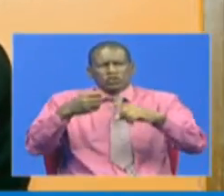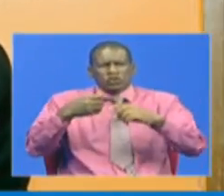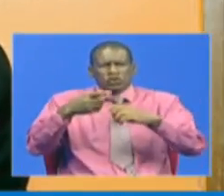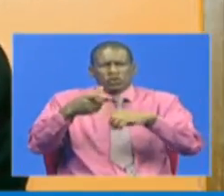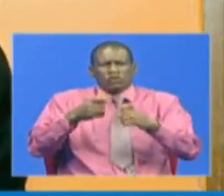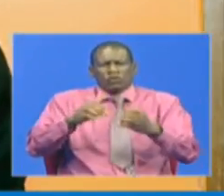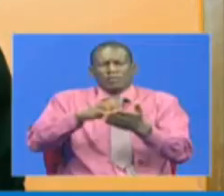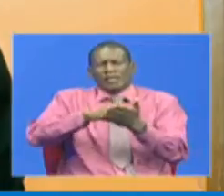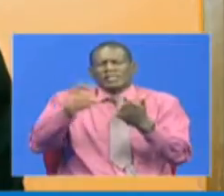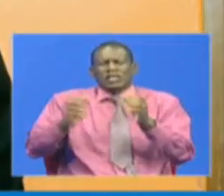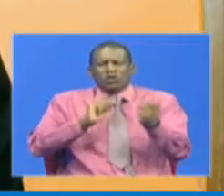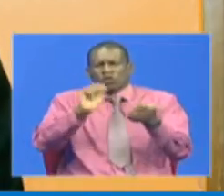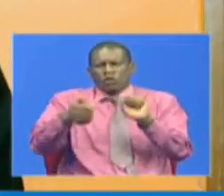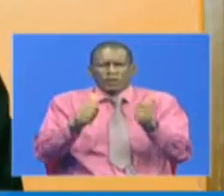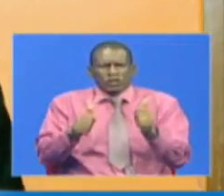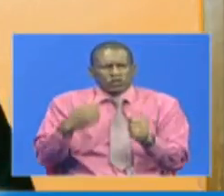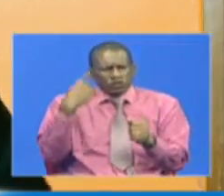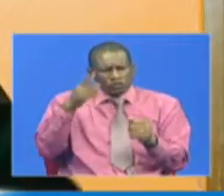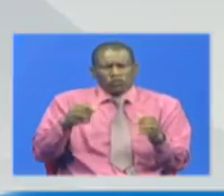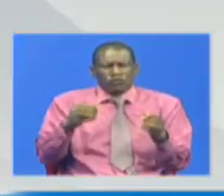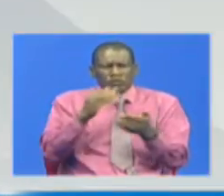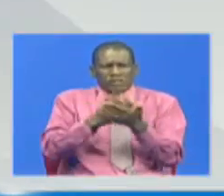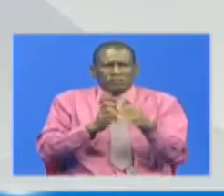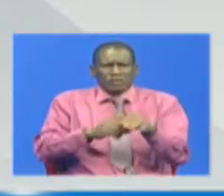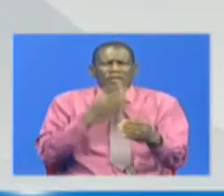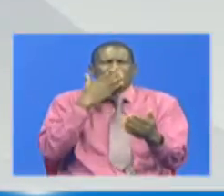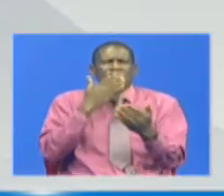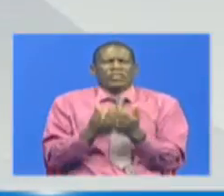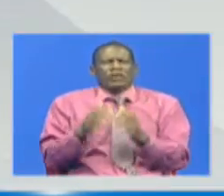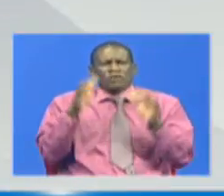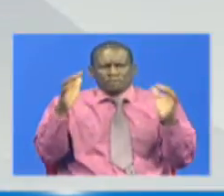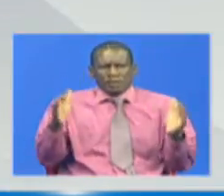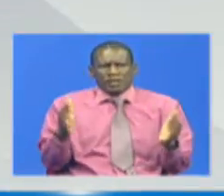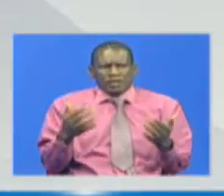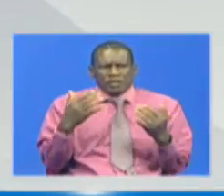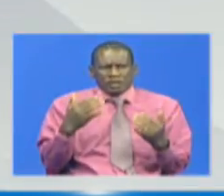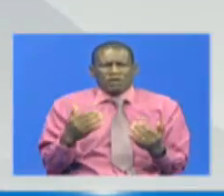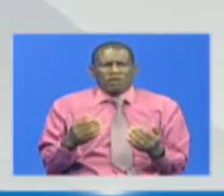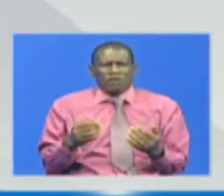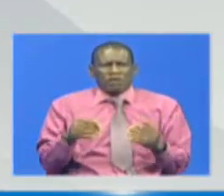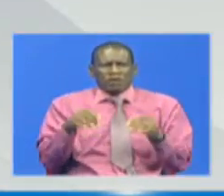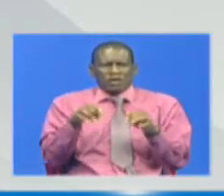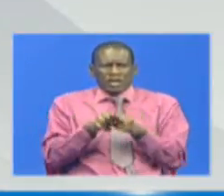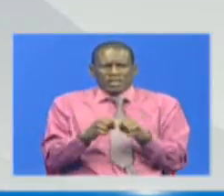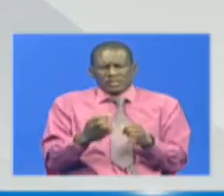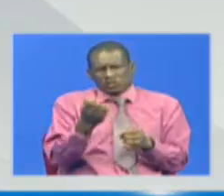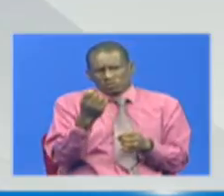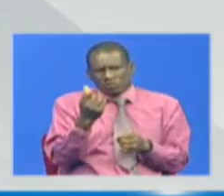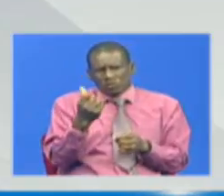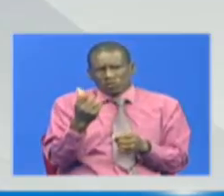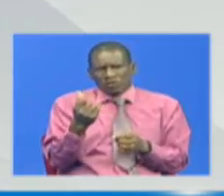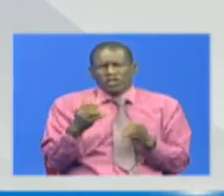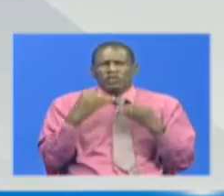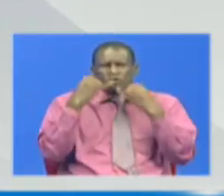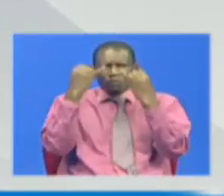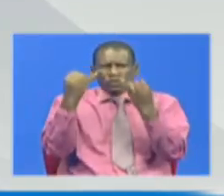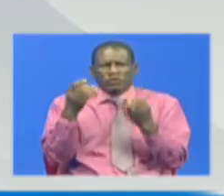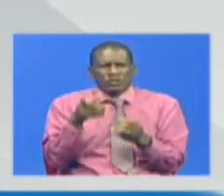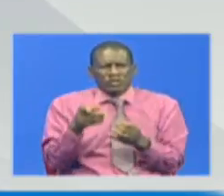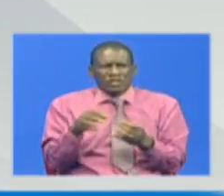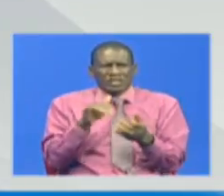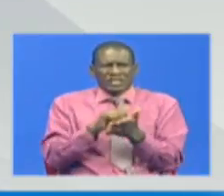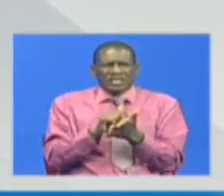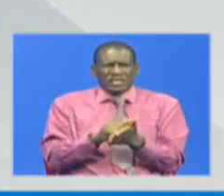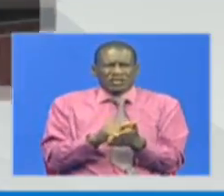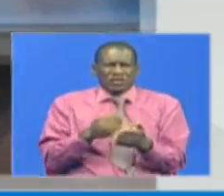external competition for a short time. Okay, thank you very much. And just as a small side note, which is a significant one, is that we have